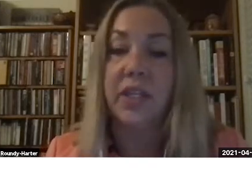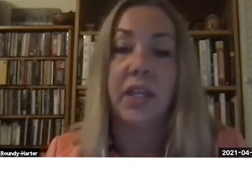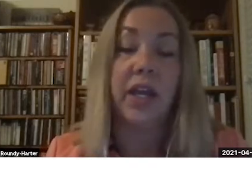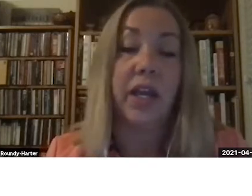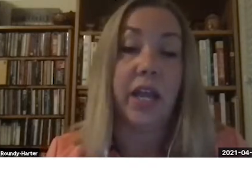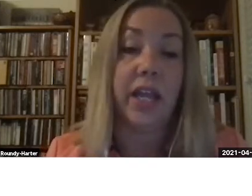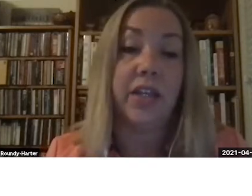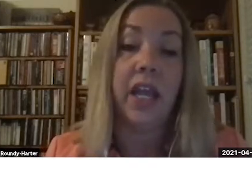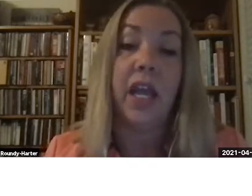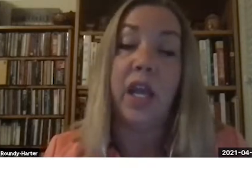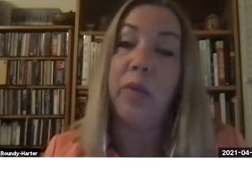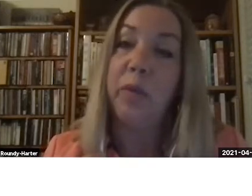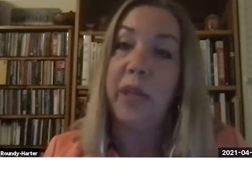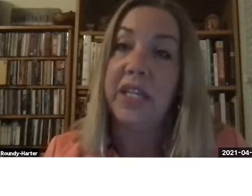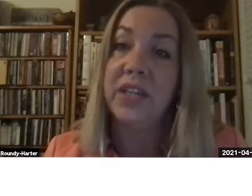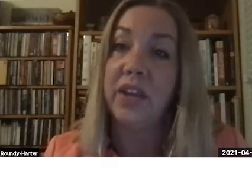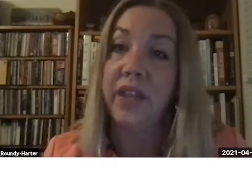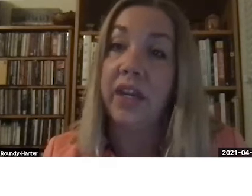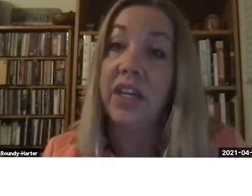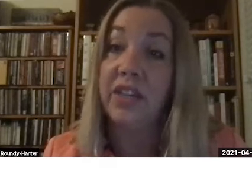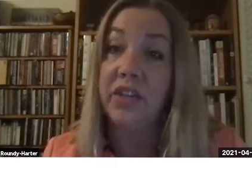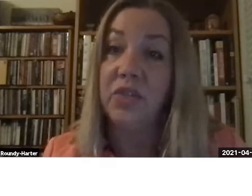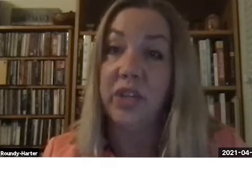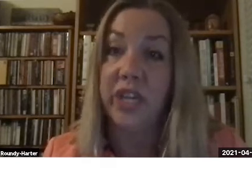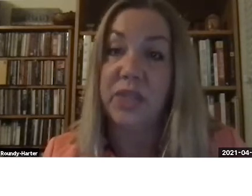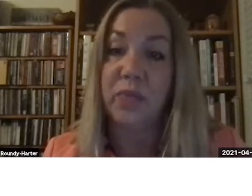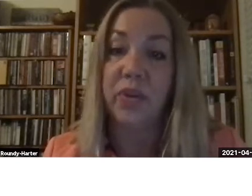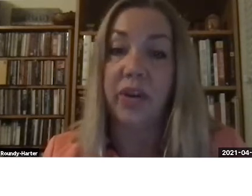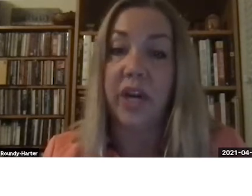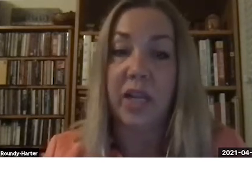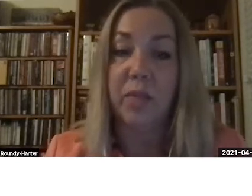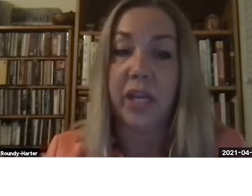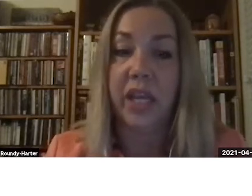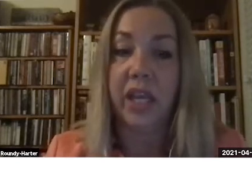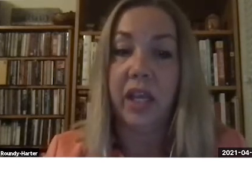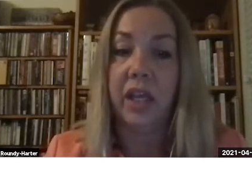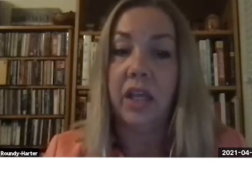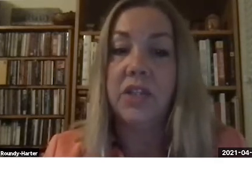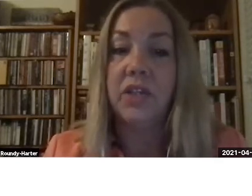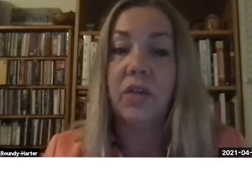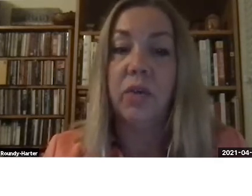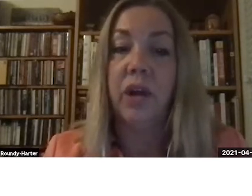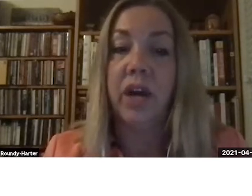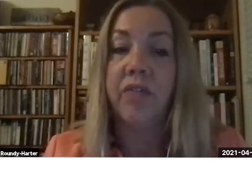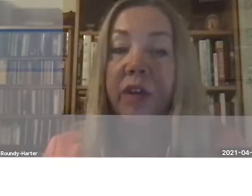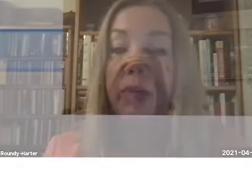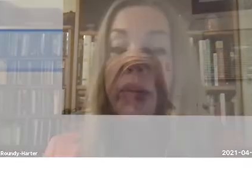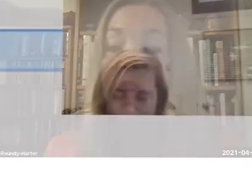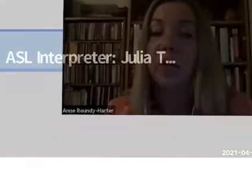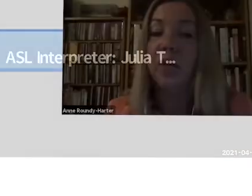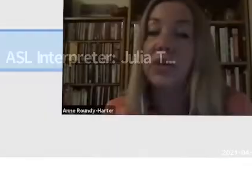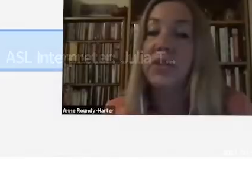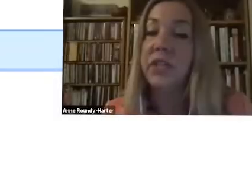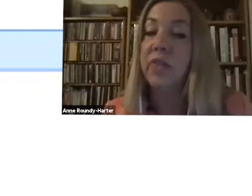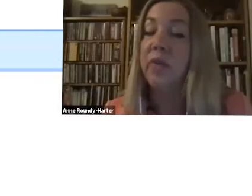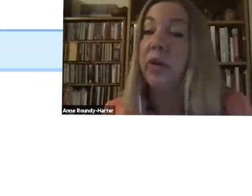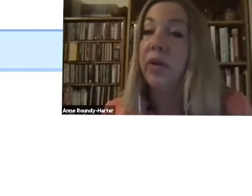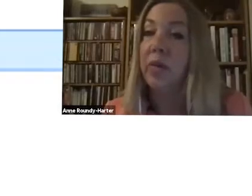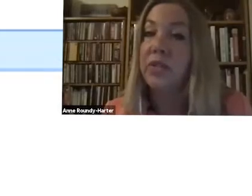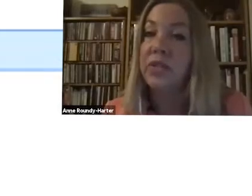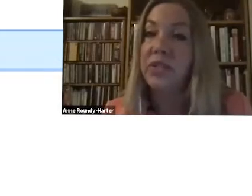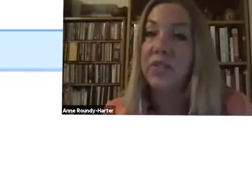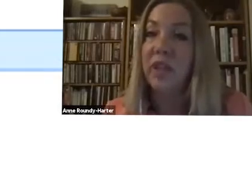therapists, and it will be based on their individual needs per their IEP. So we're offering both in-person and